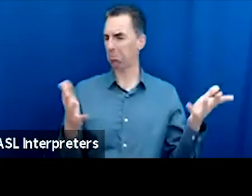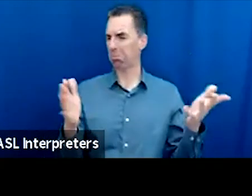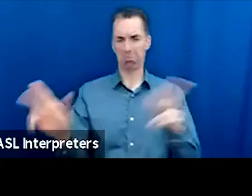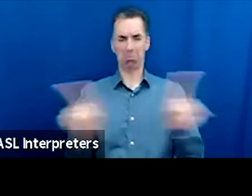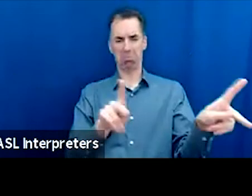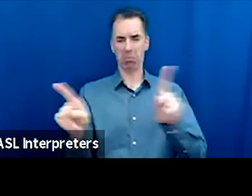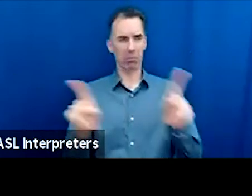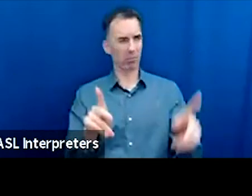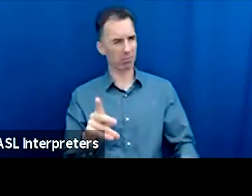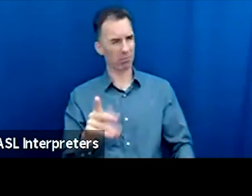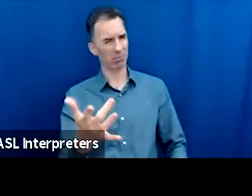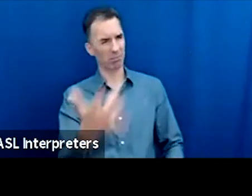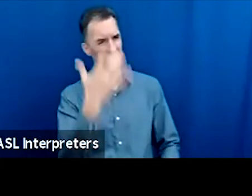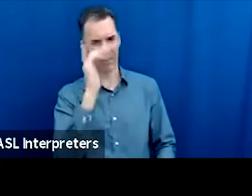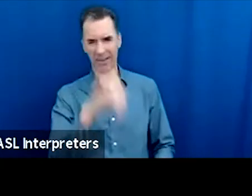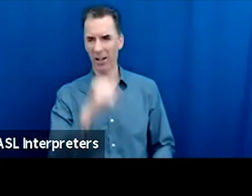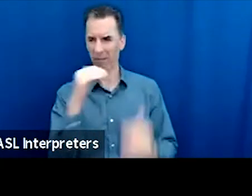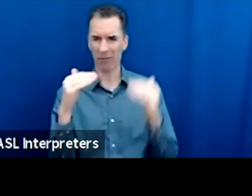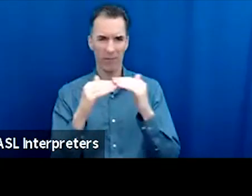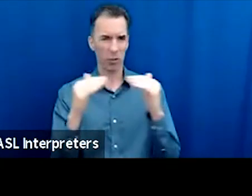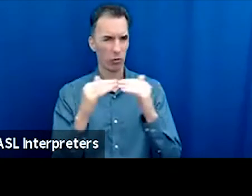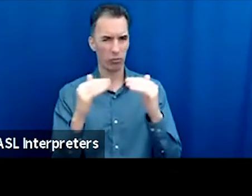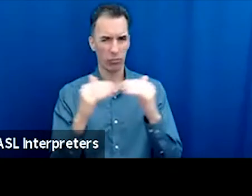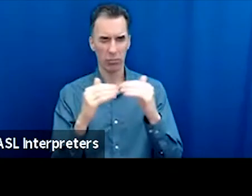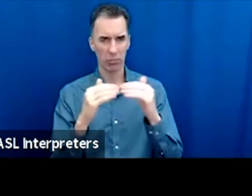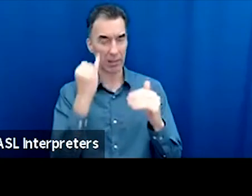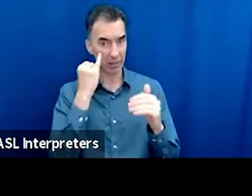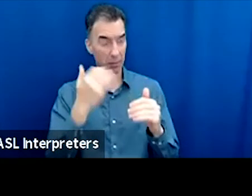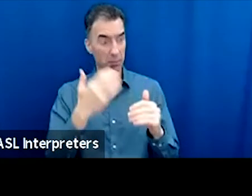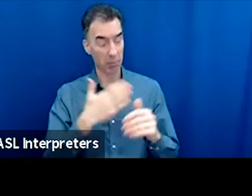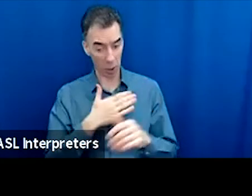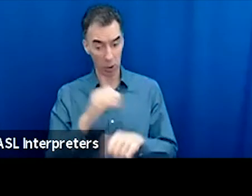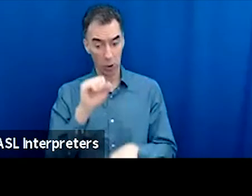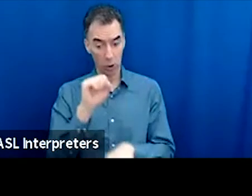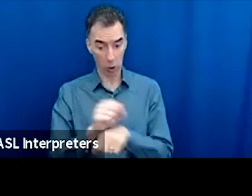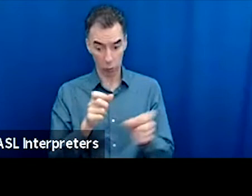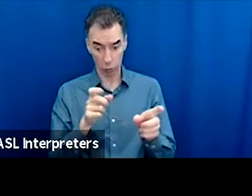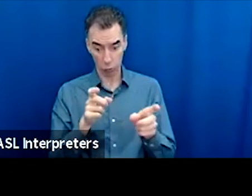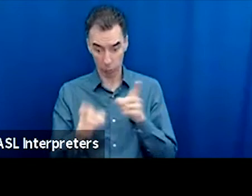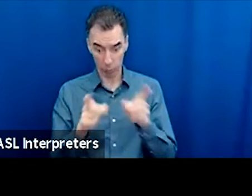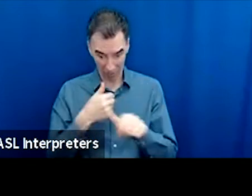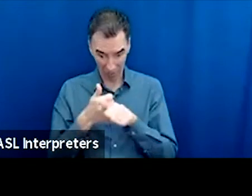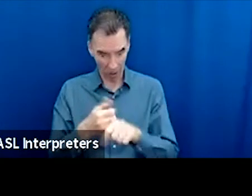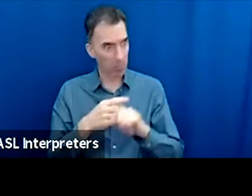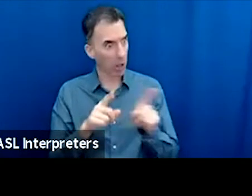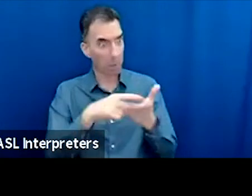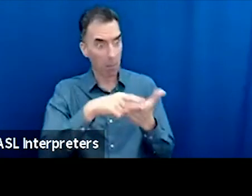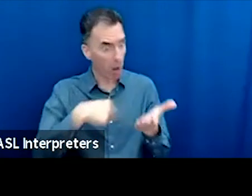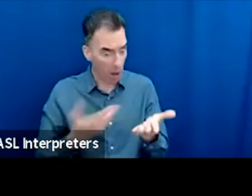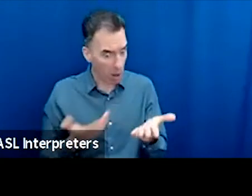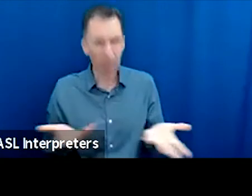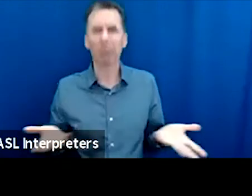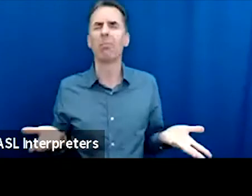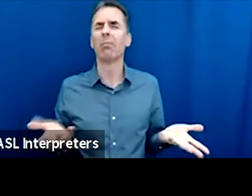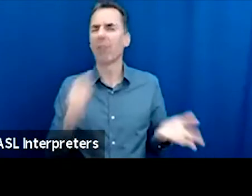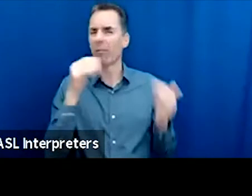an equitable practice if we are doing things in our job description and not getting paid for it. The person who spoke